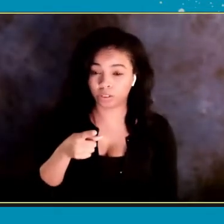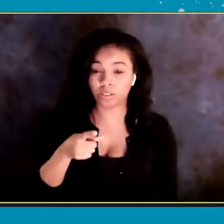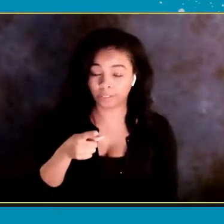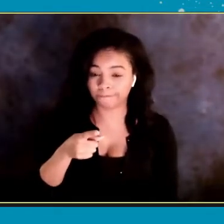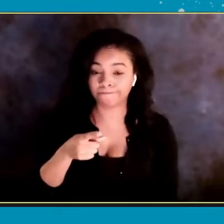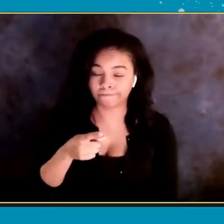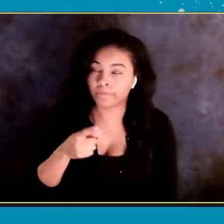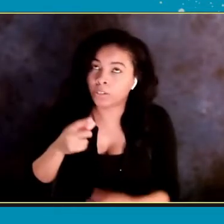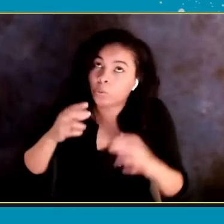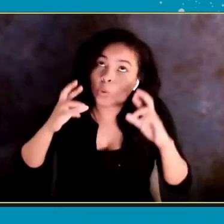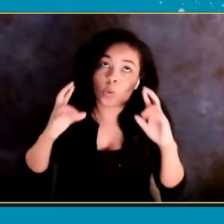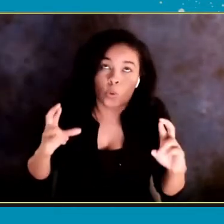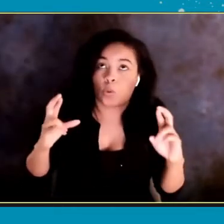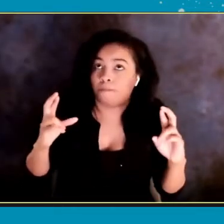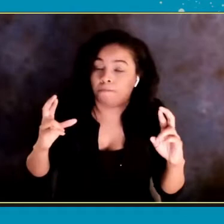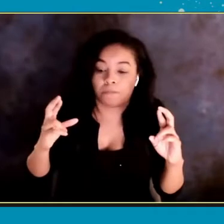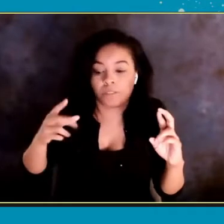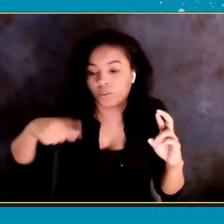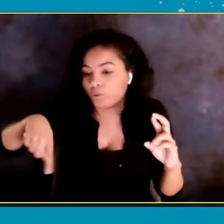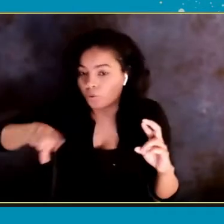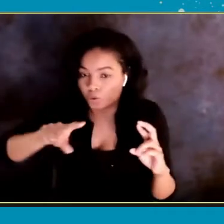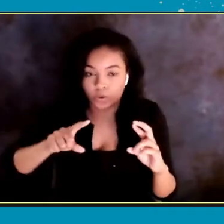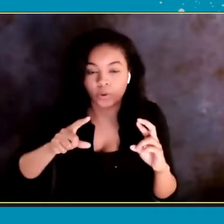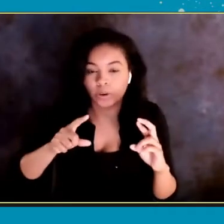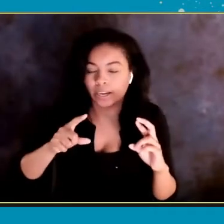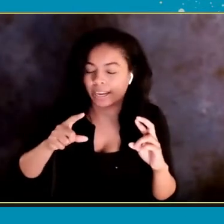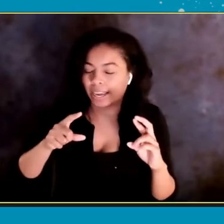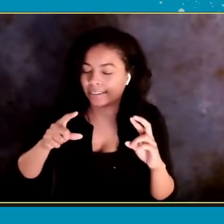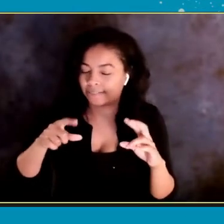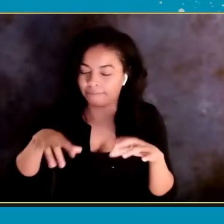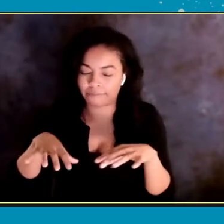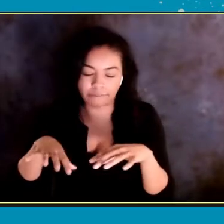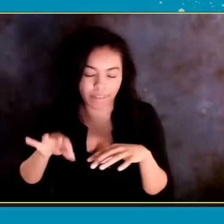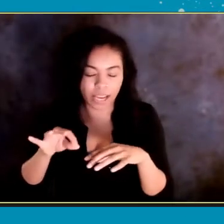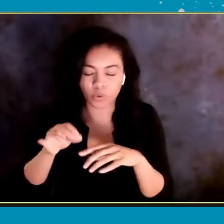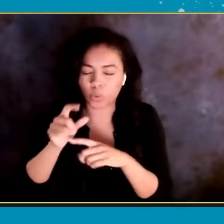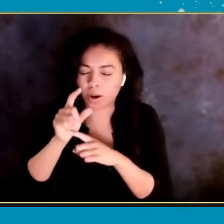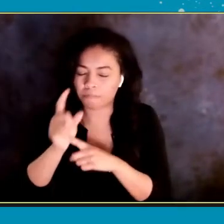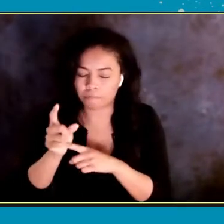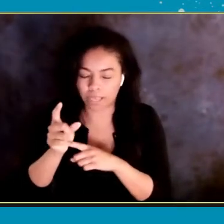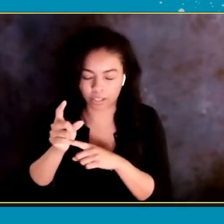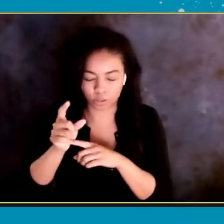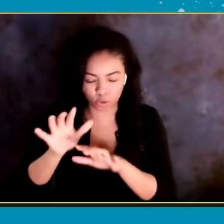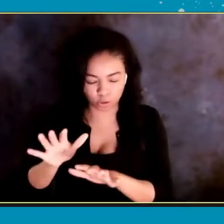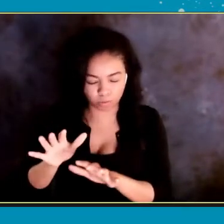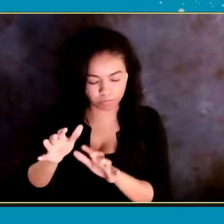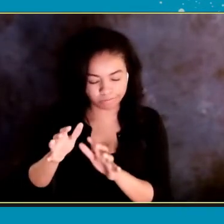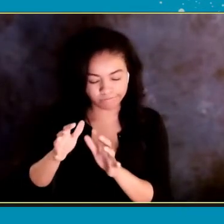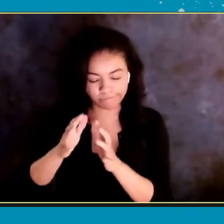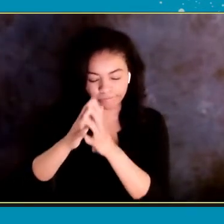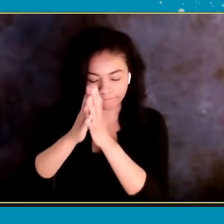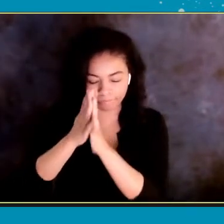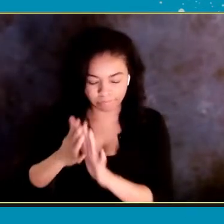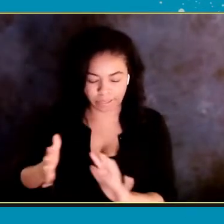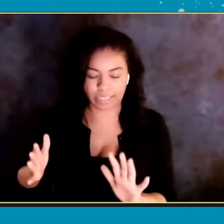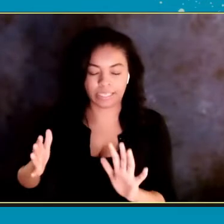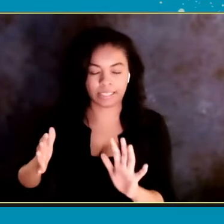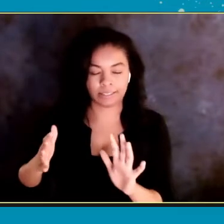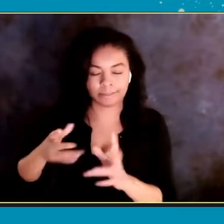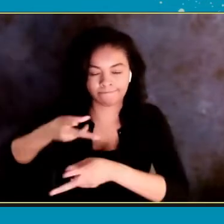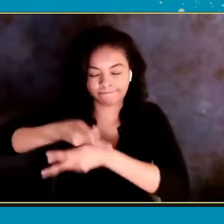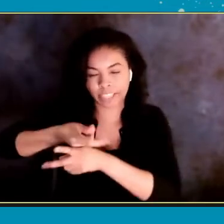somehow, some way, you're able to find a minute to be gentle with yourself and find some peace.